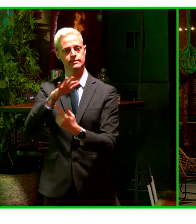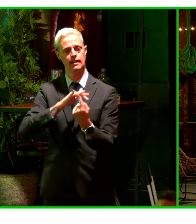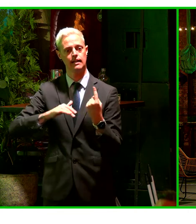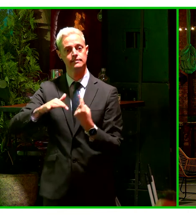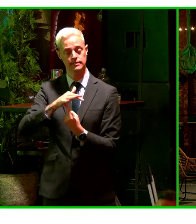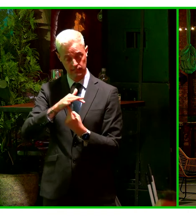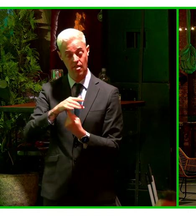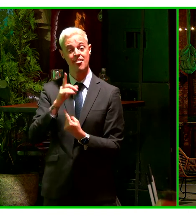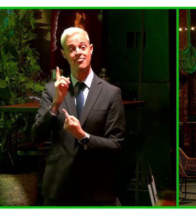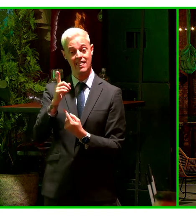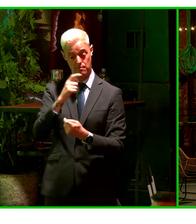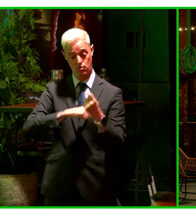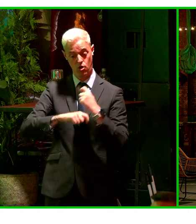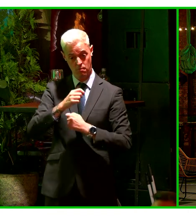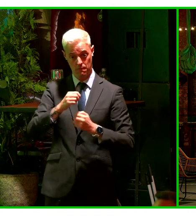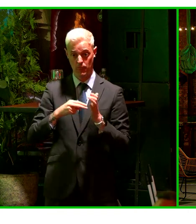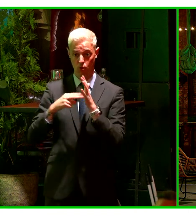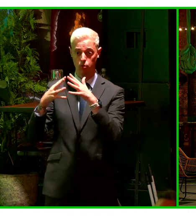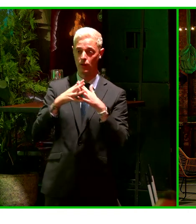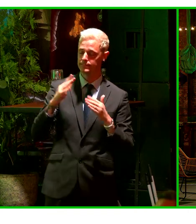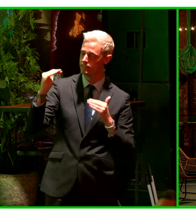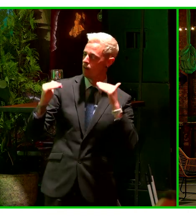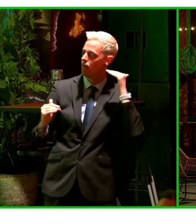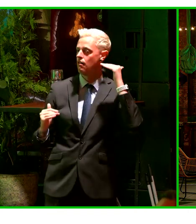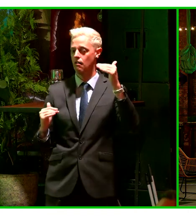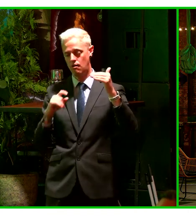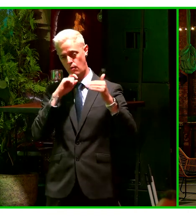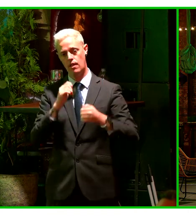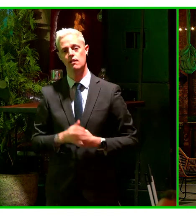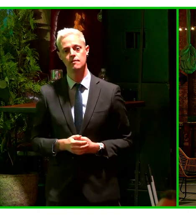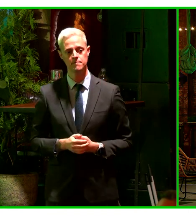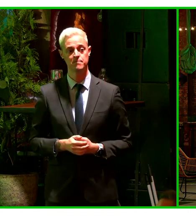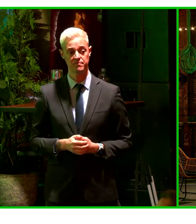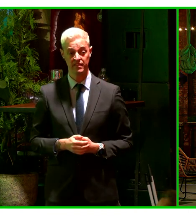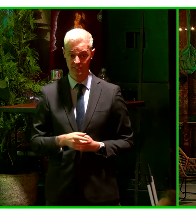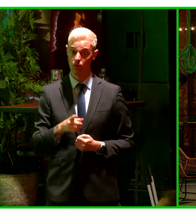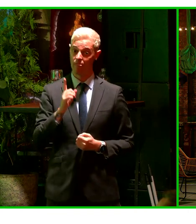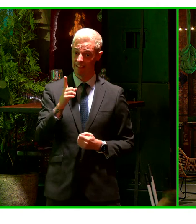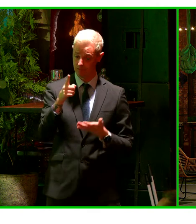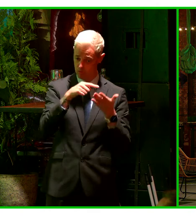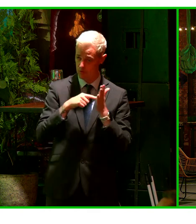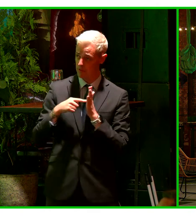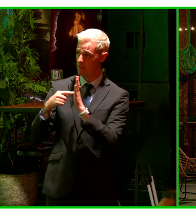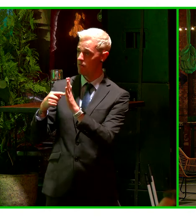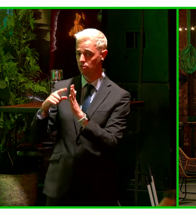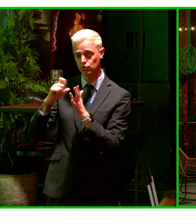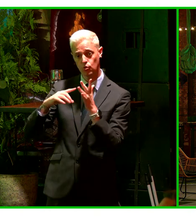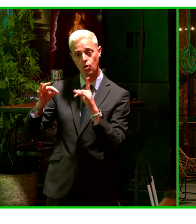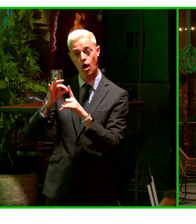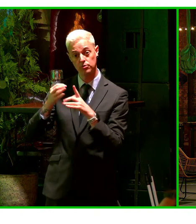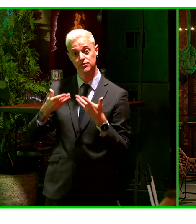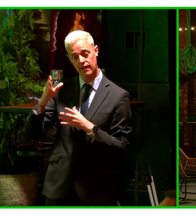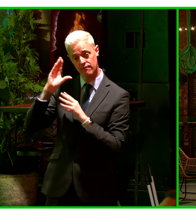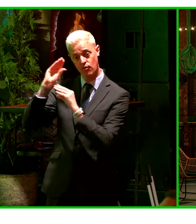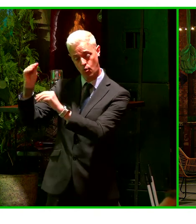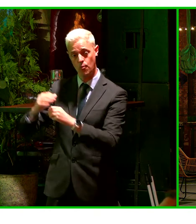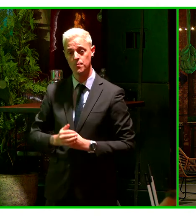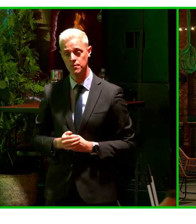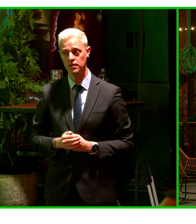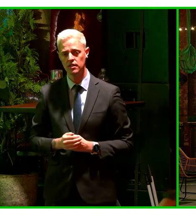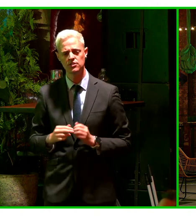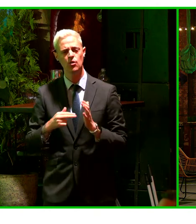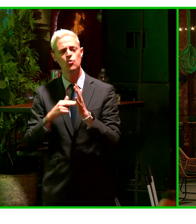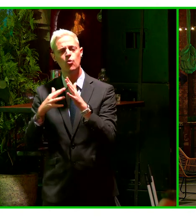the northwest of England apart. That's the message I think that we need to take up to COP later today. The northwest